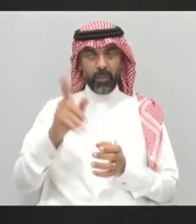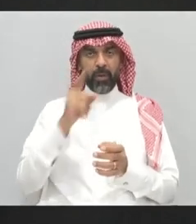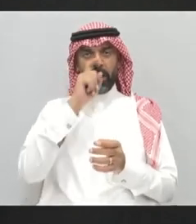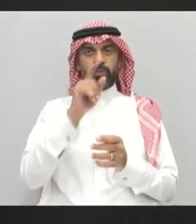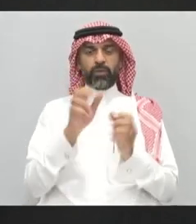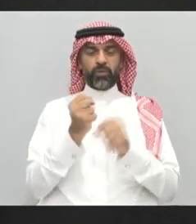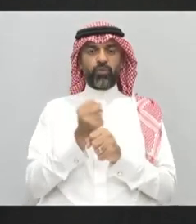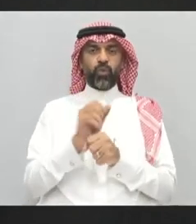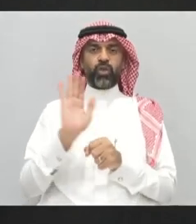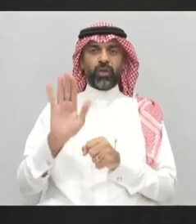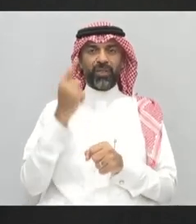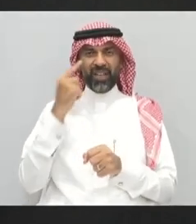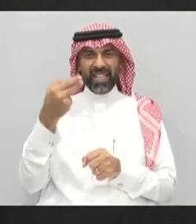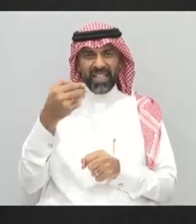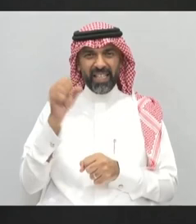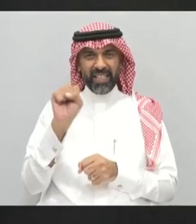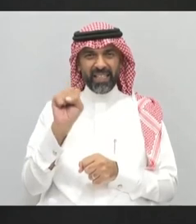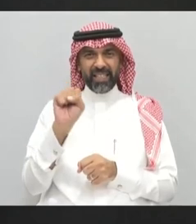stop. Wait like this.